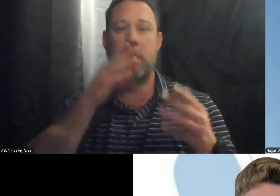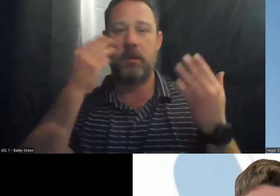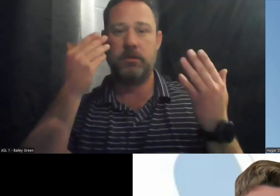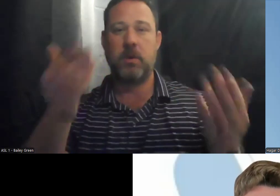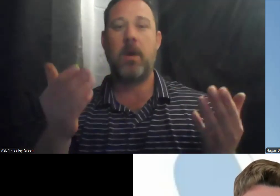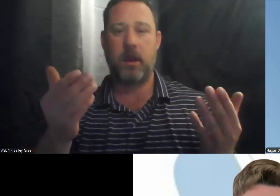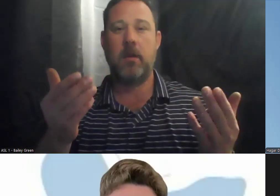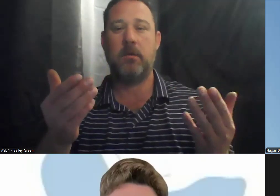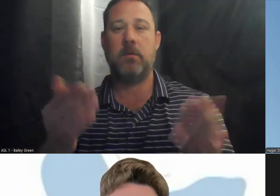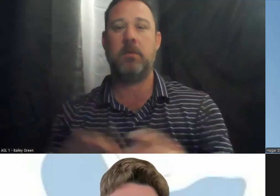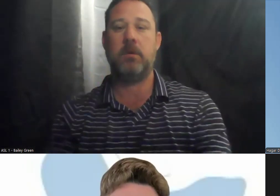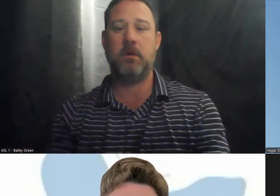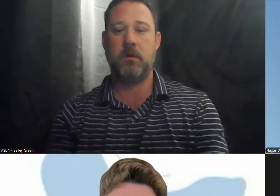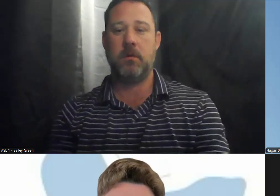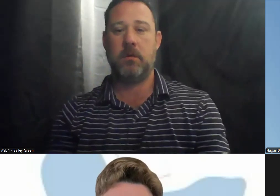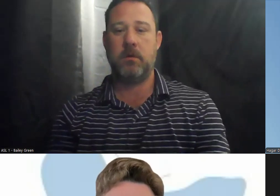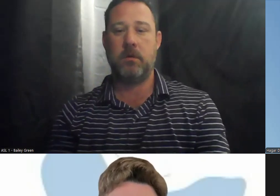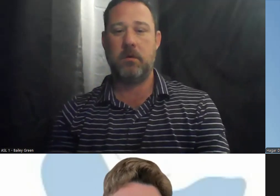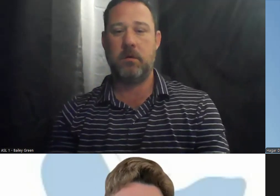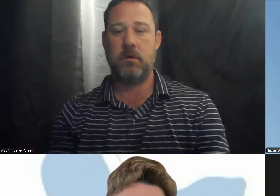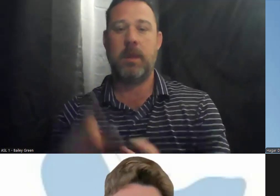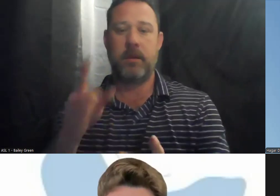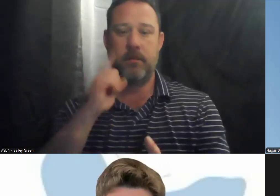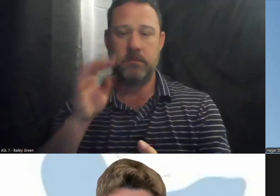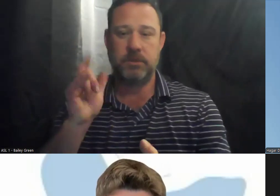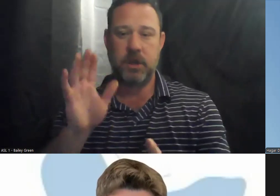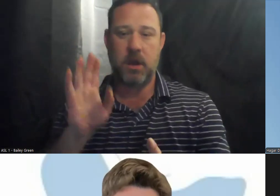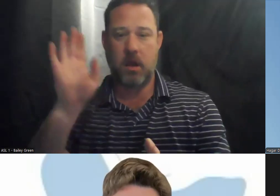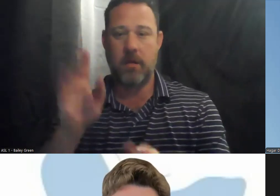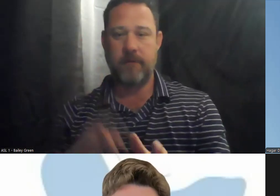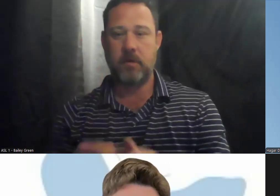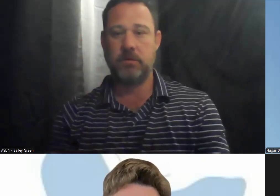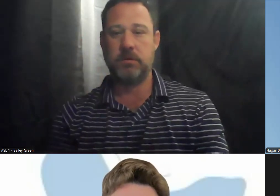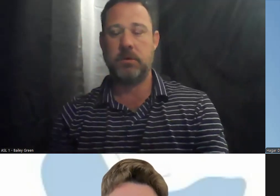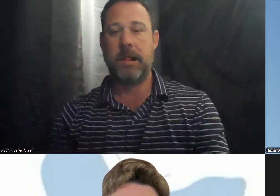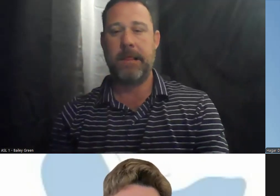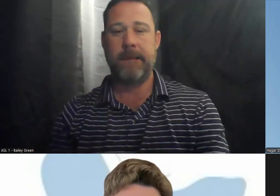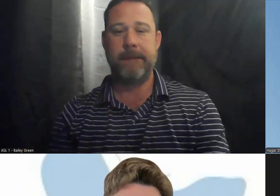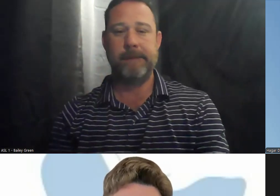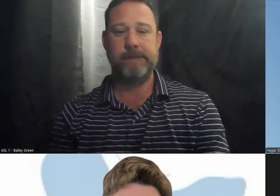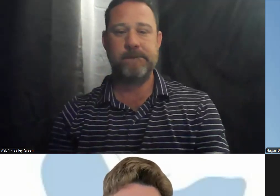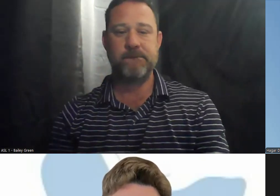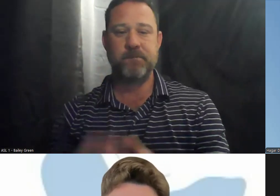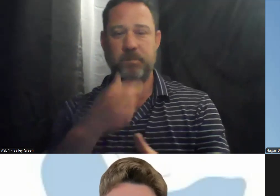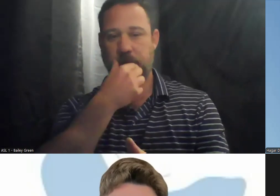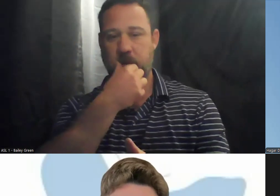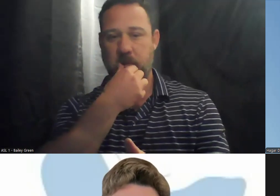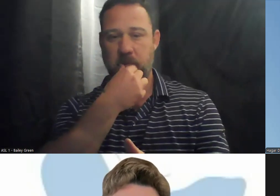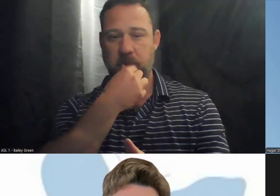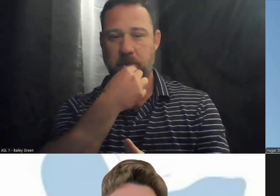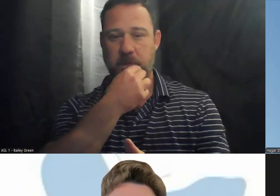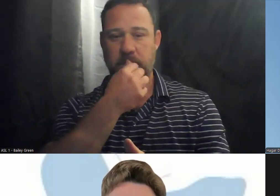ahead and call on. It looks like Michelle had her hand up first, so I will mute myself. Thanks,